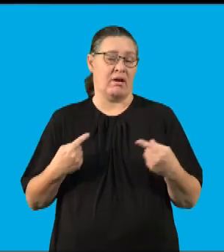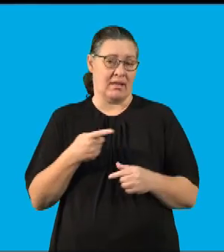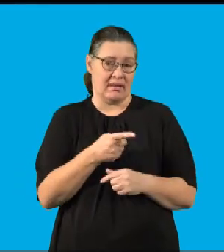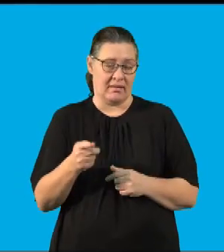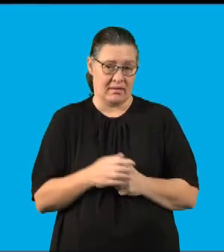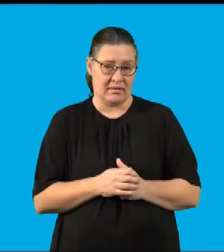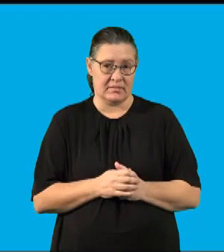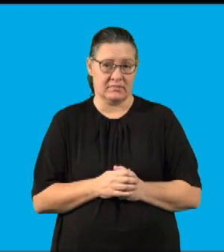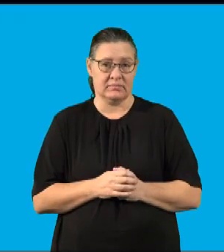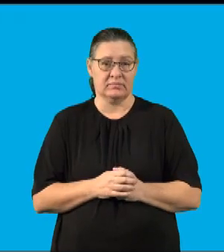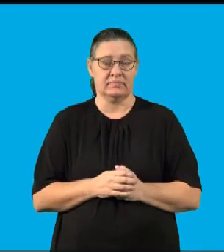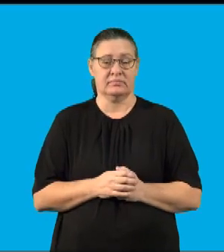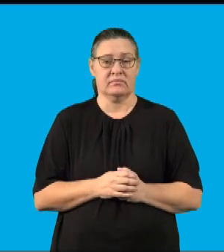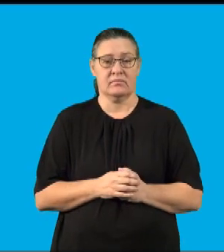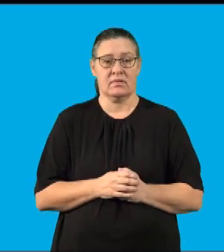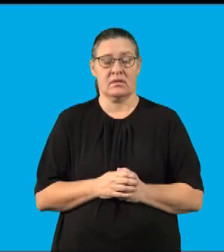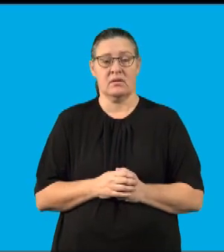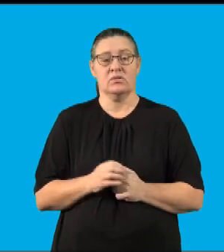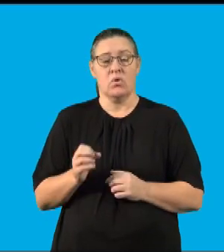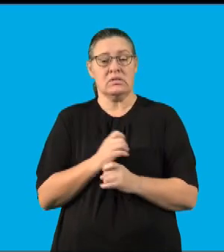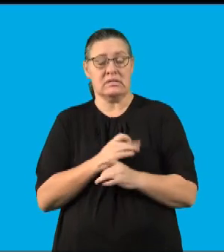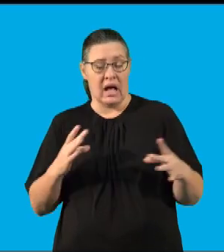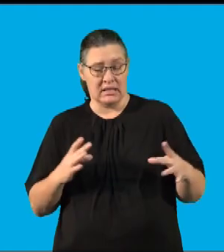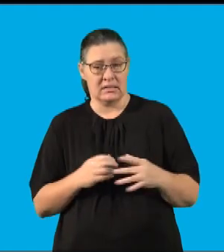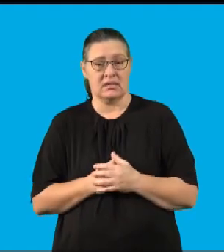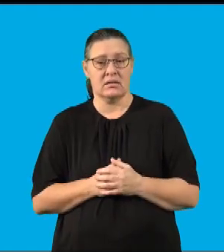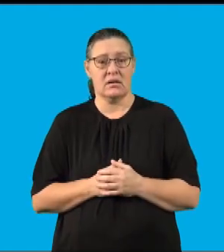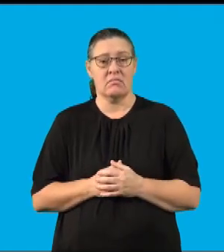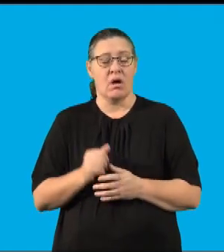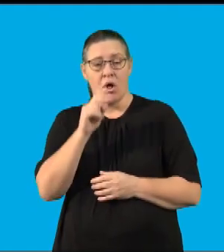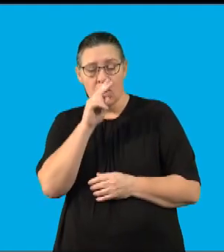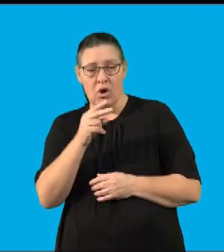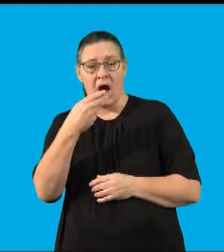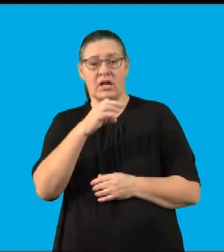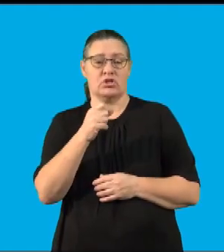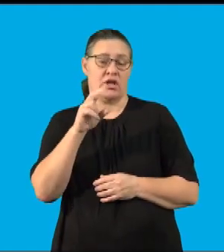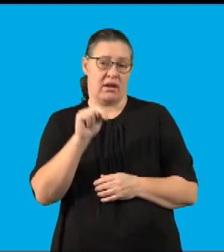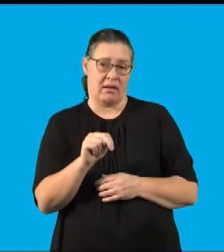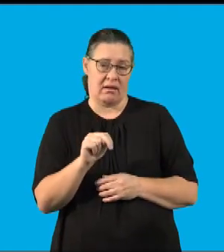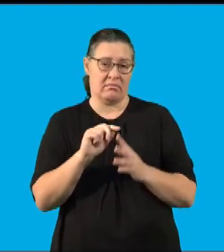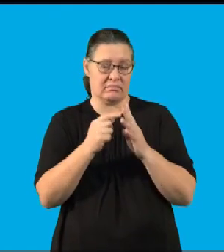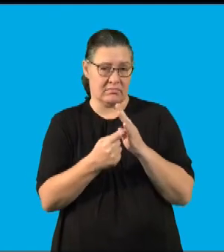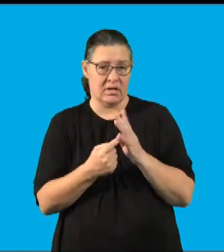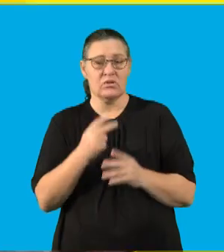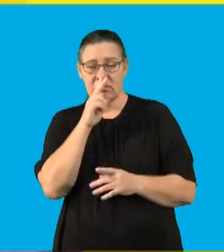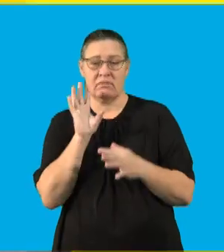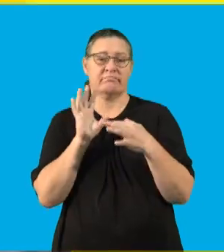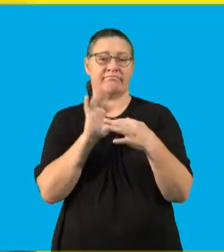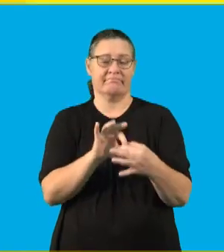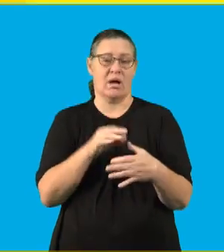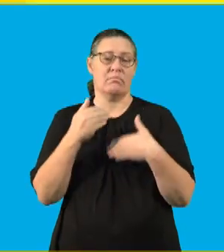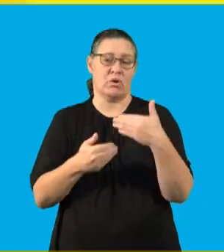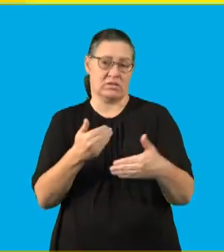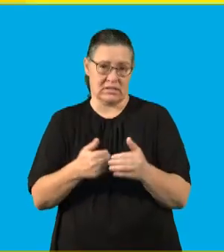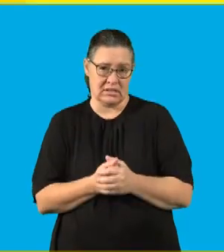that regard. So to start now, we are going to be looking at the hydrogen bonds and how they are related to the